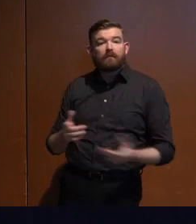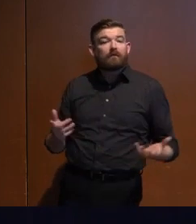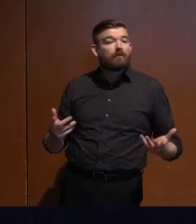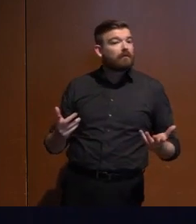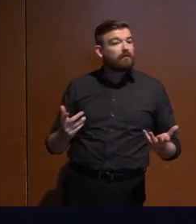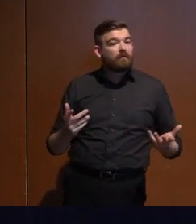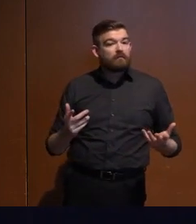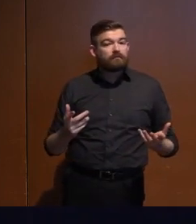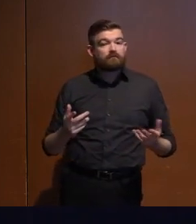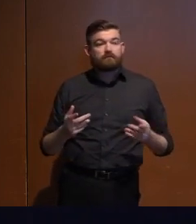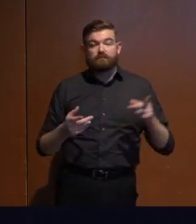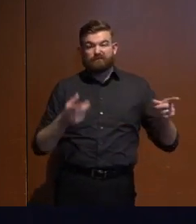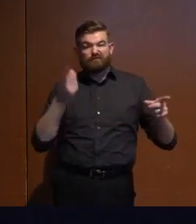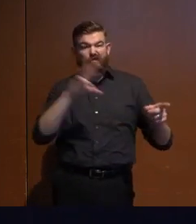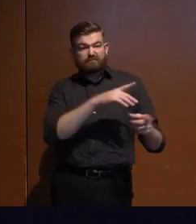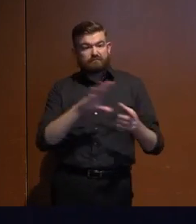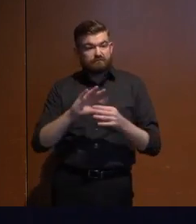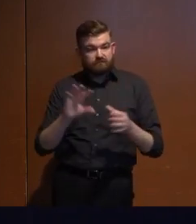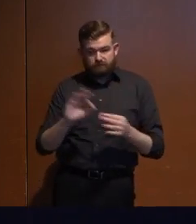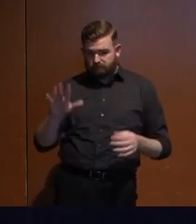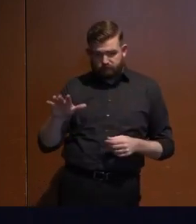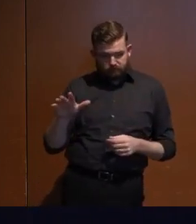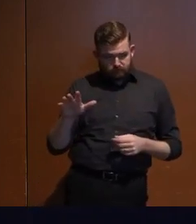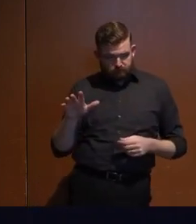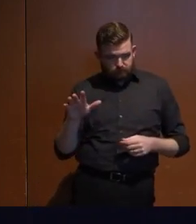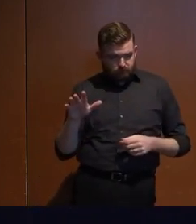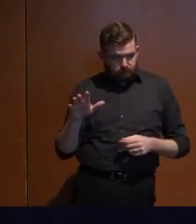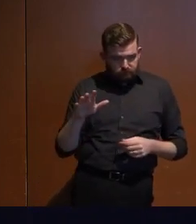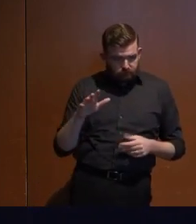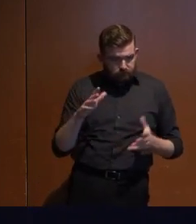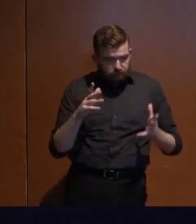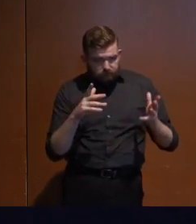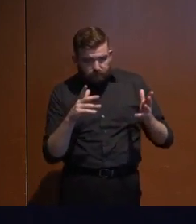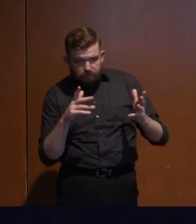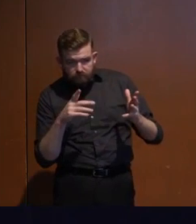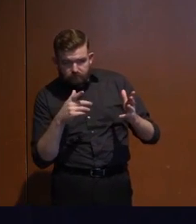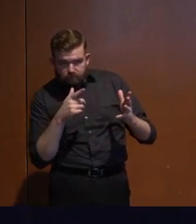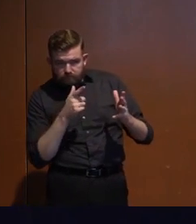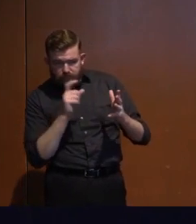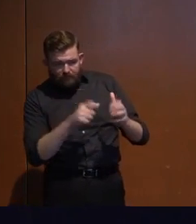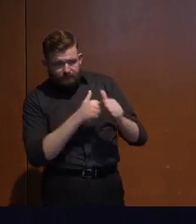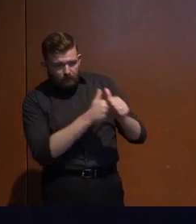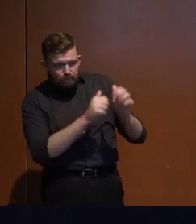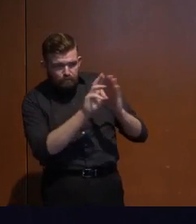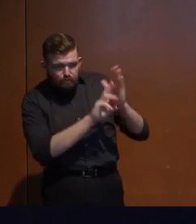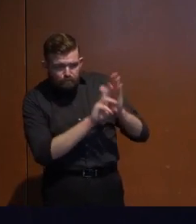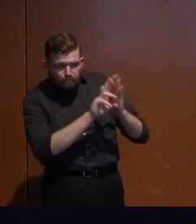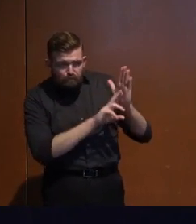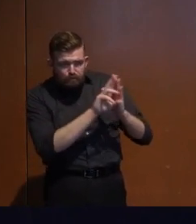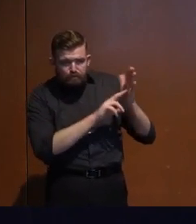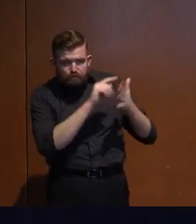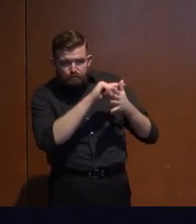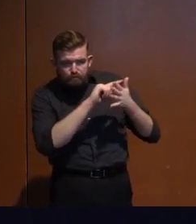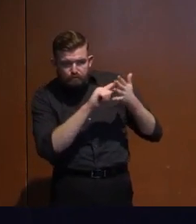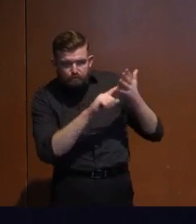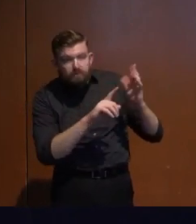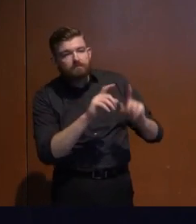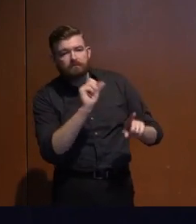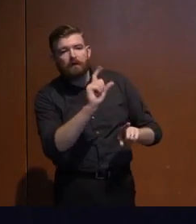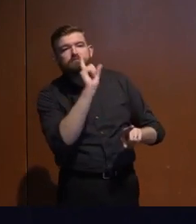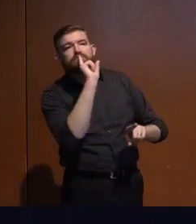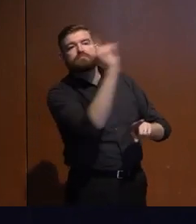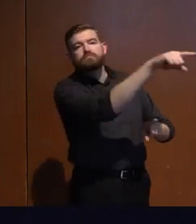fulfill, whether it's through regulation or actual equipment or ventilator needs. High-level discussion, but it was indicative